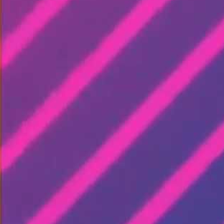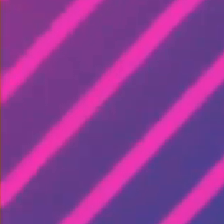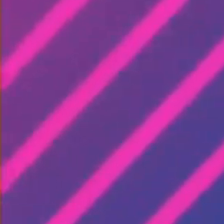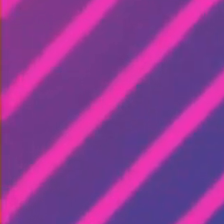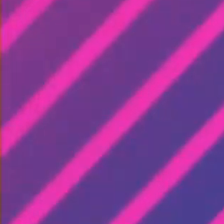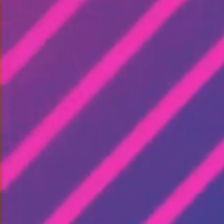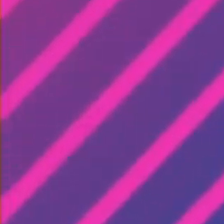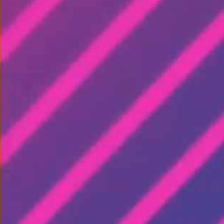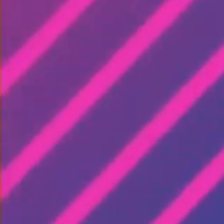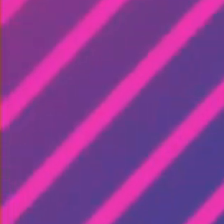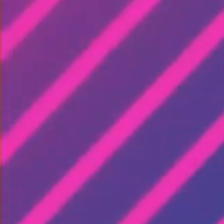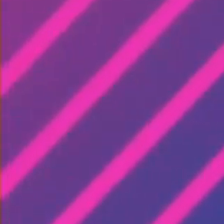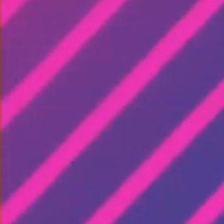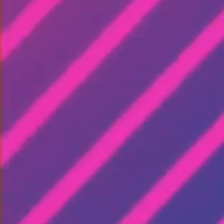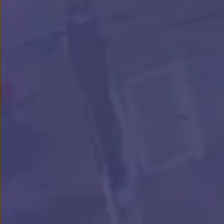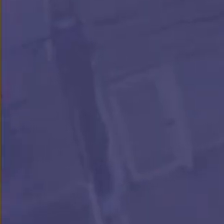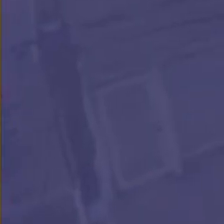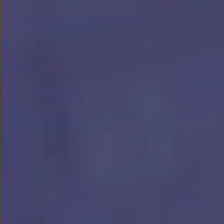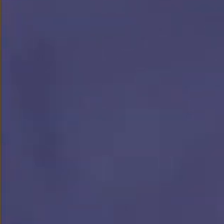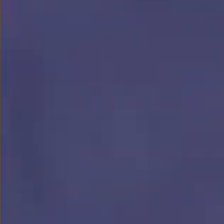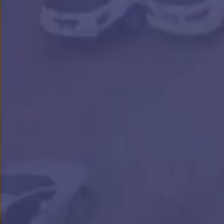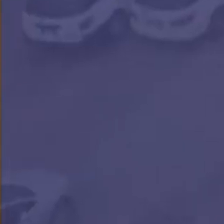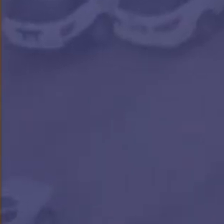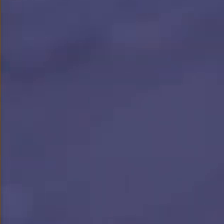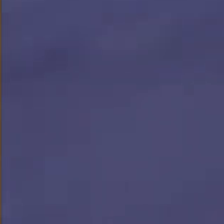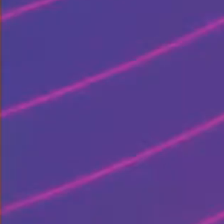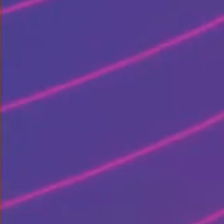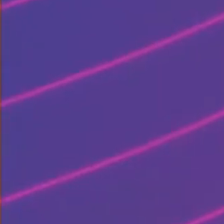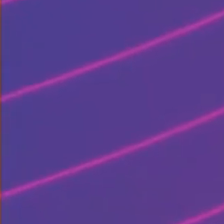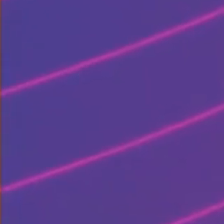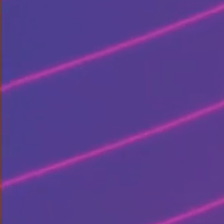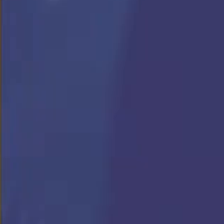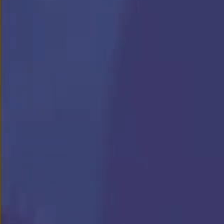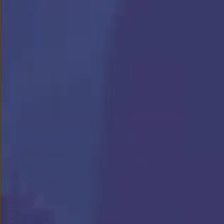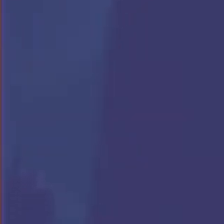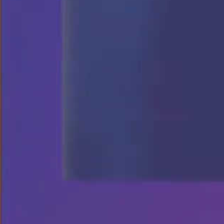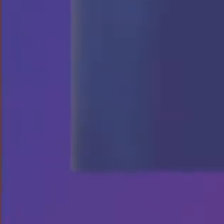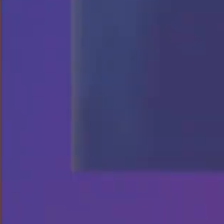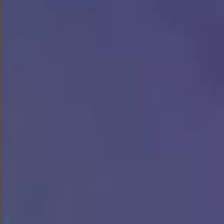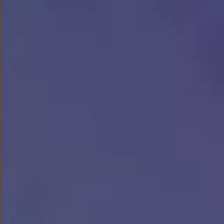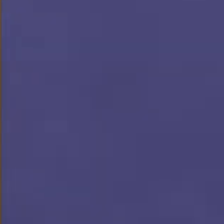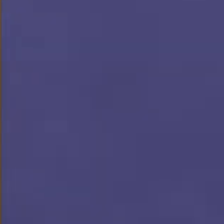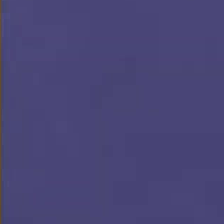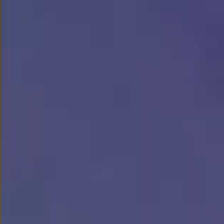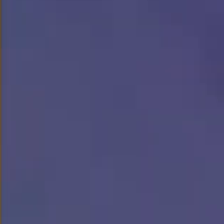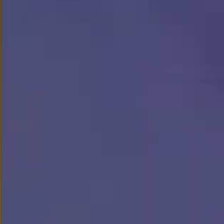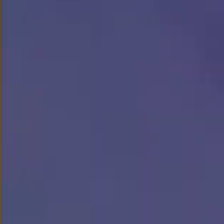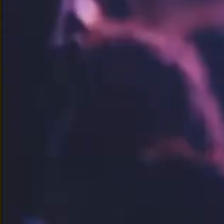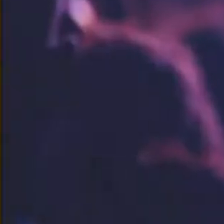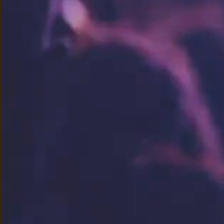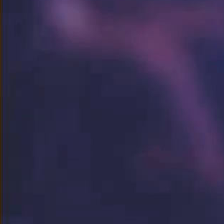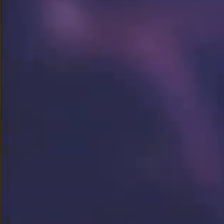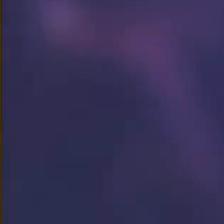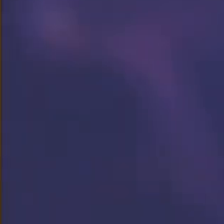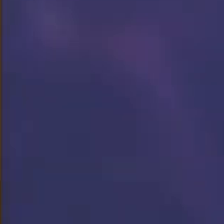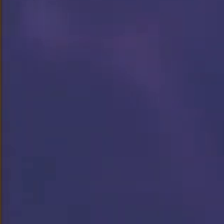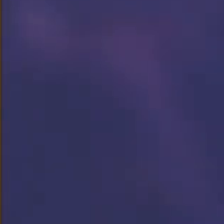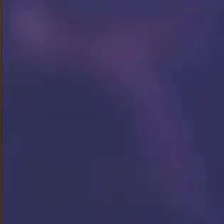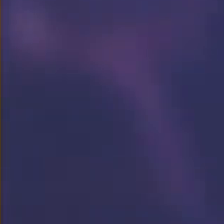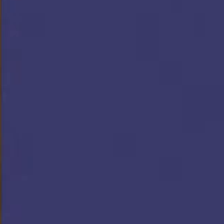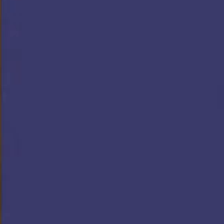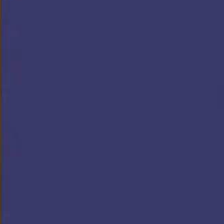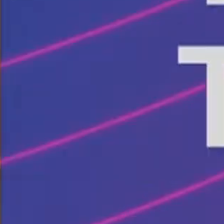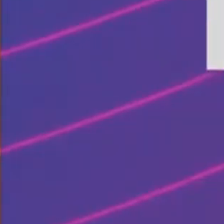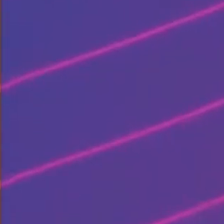The Talk City Fiesta. At 11A Maribal Road, TTT's car park. Gates open 1 p.m. Showtime 2 p.m. Get ready for